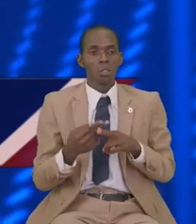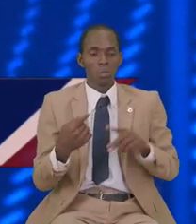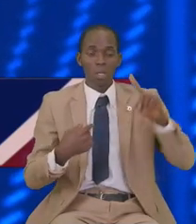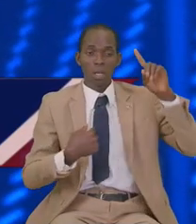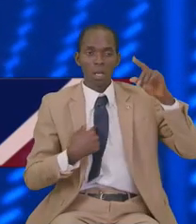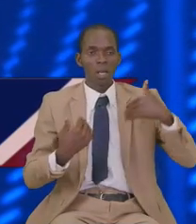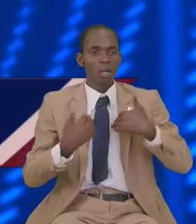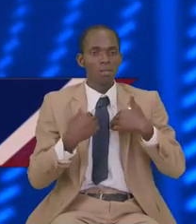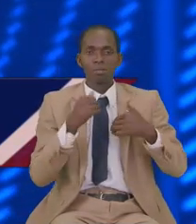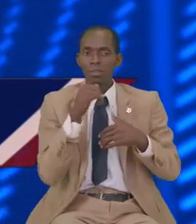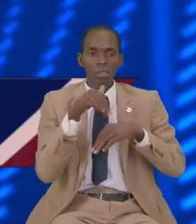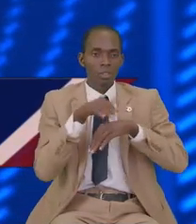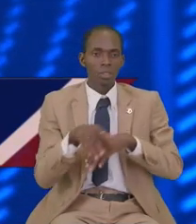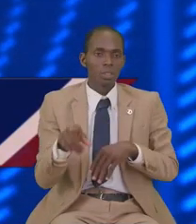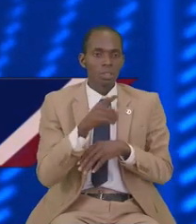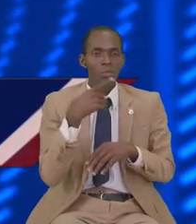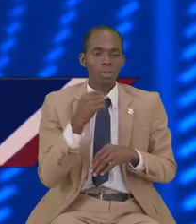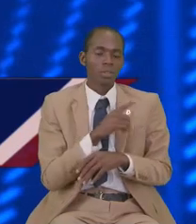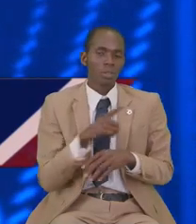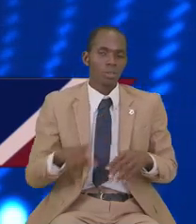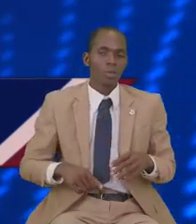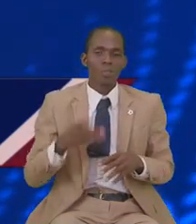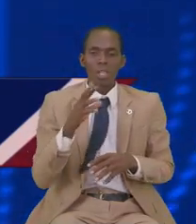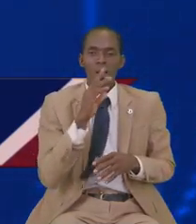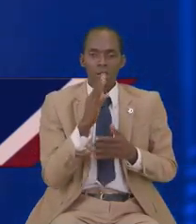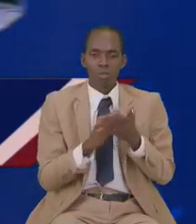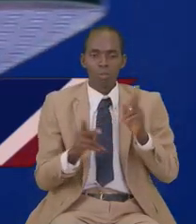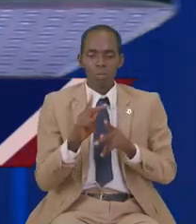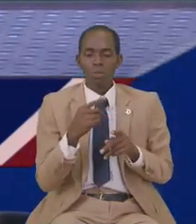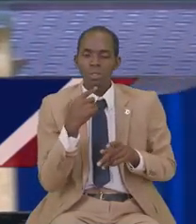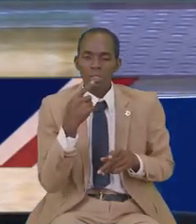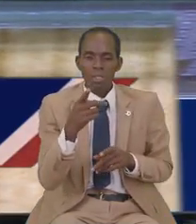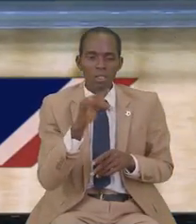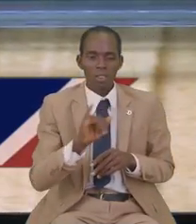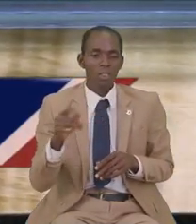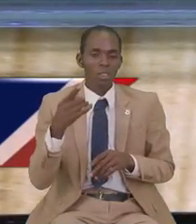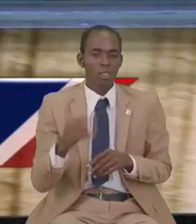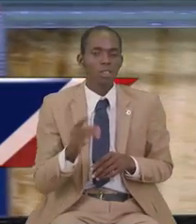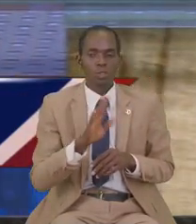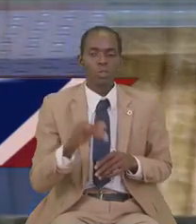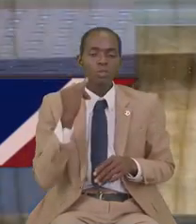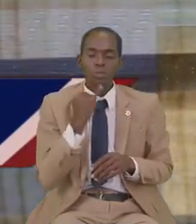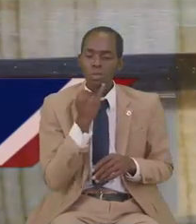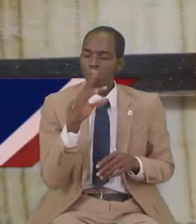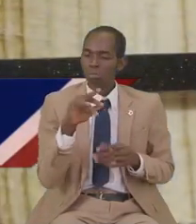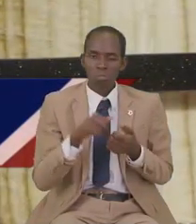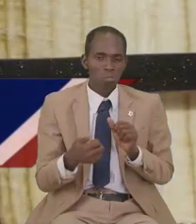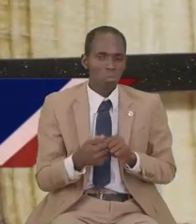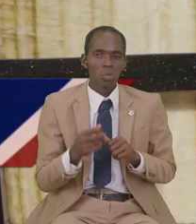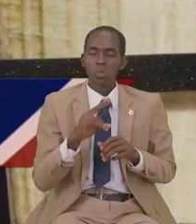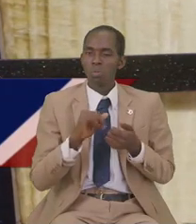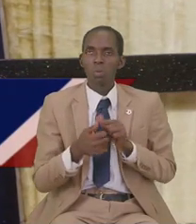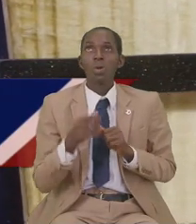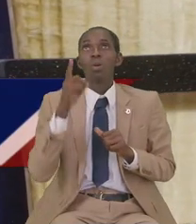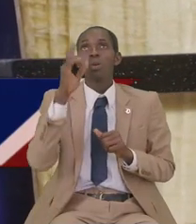them, says the Lord. There were people that were telling the people of Judah, the people of Jerusalem, no problem, no problem. God is a good